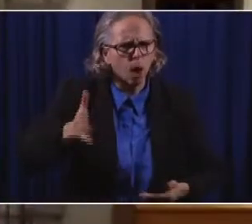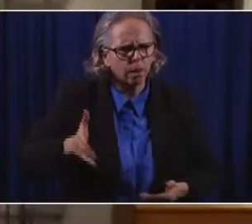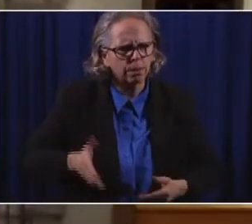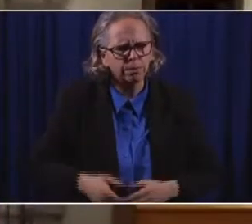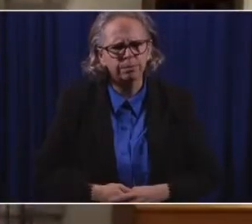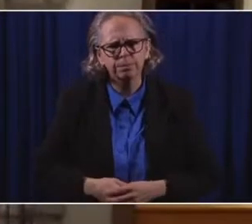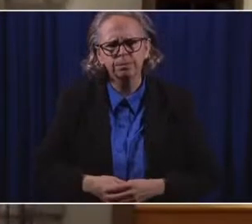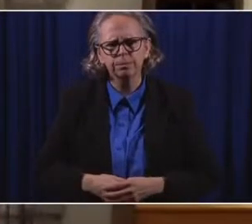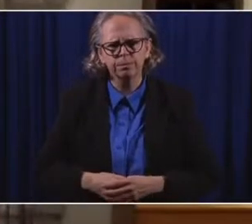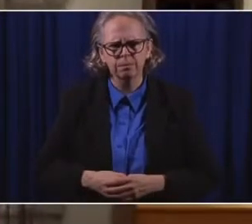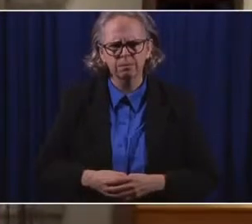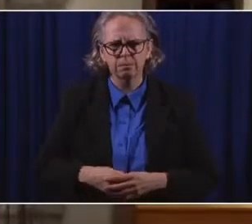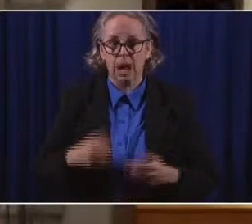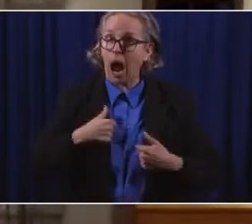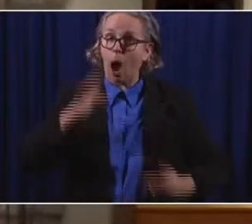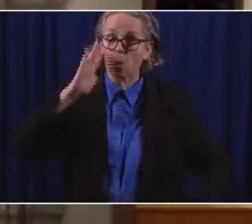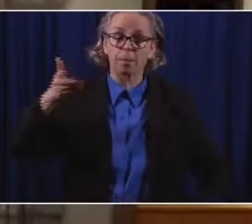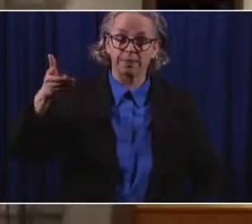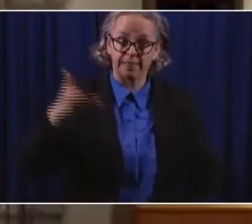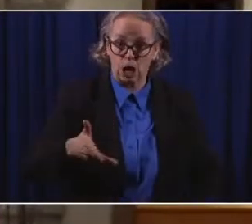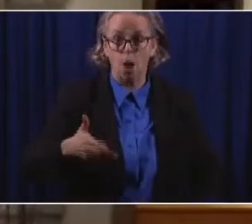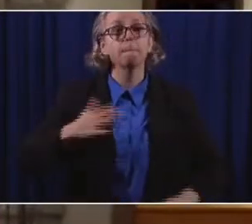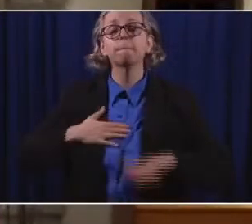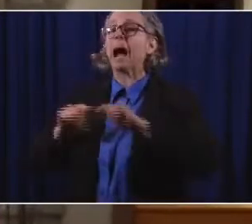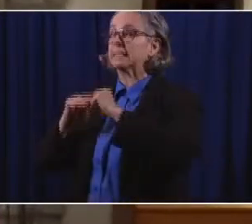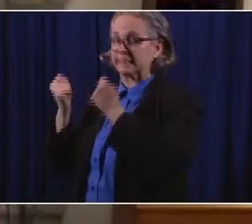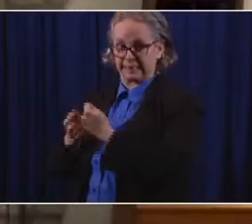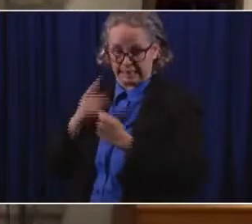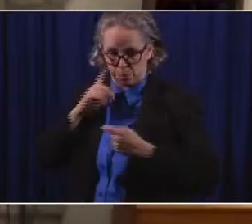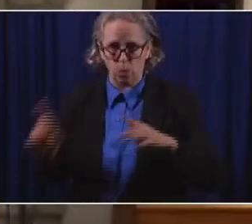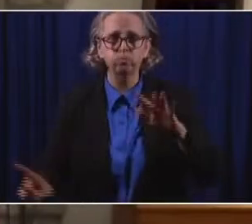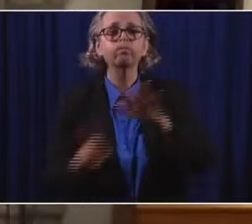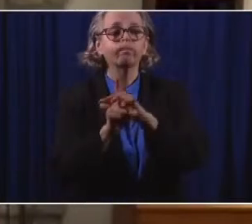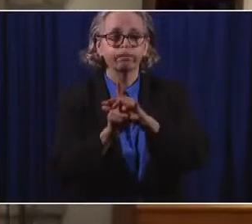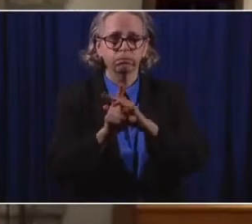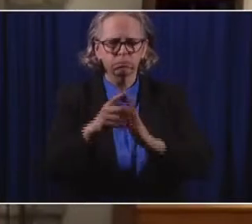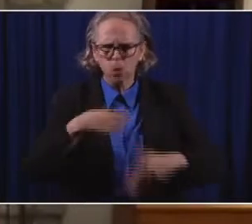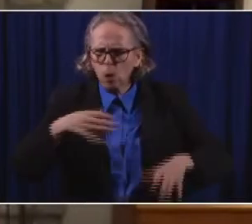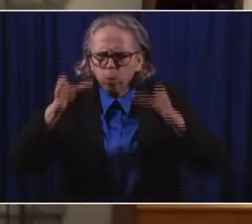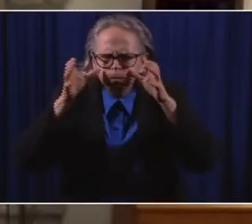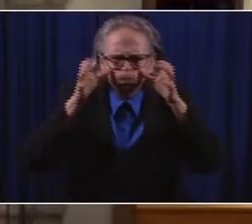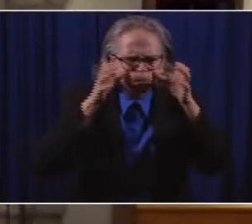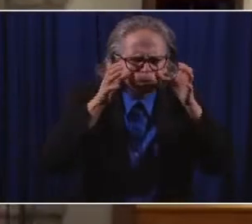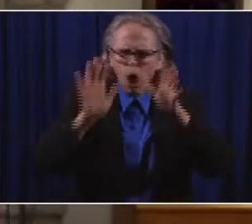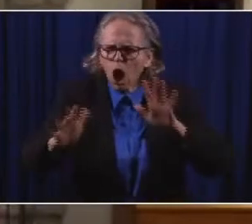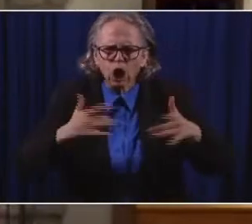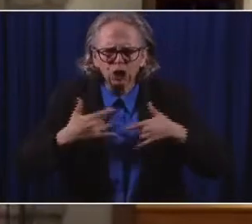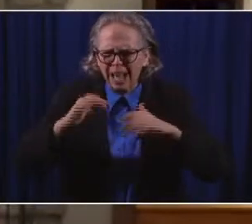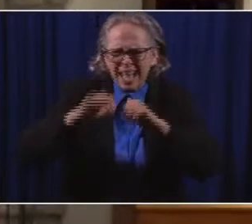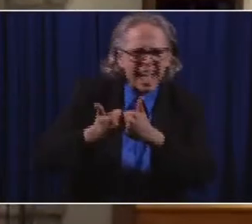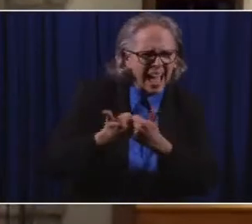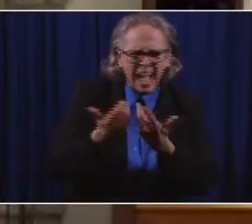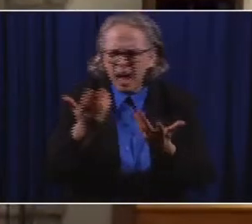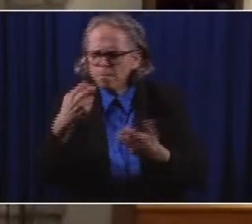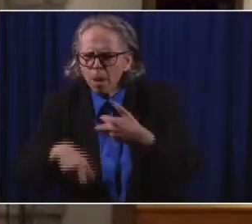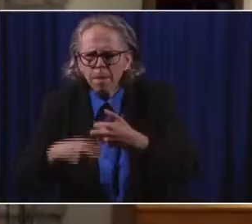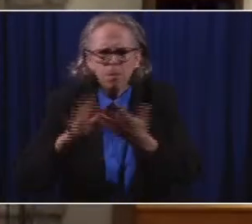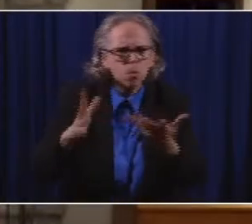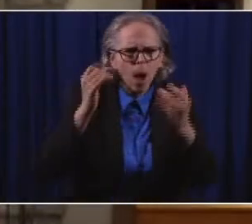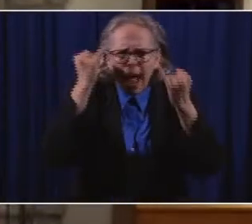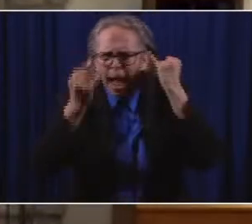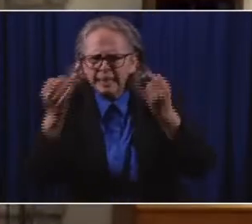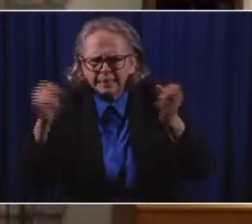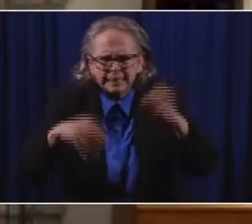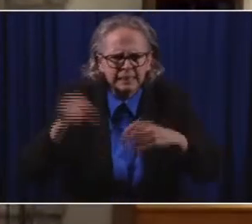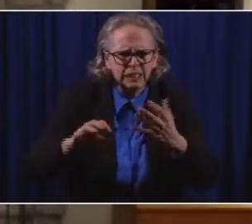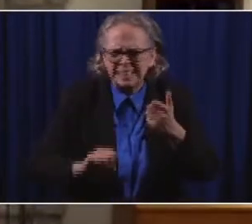I'll be there. My team will be there to listen to your concerns, listen to where you need us to help you.